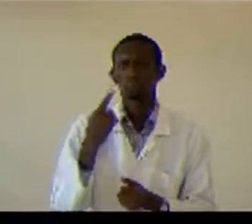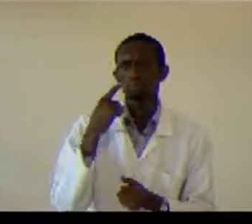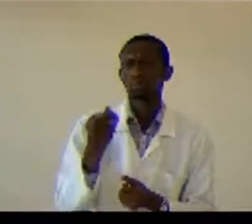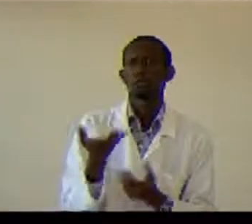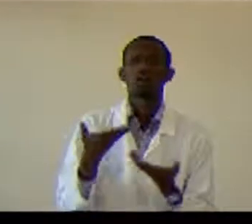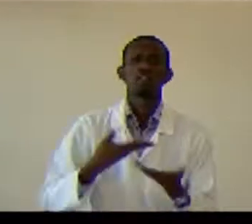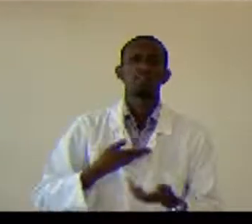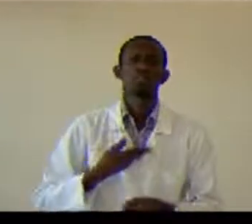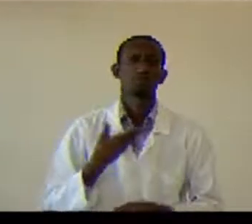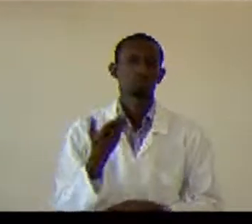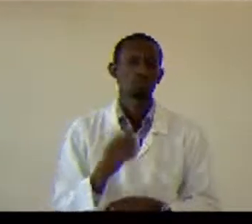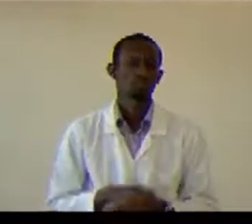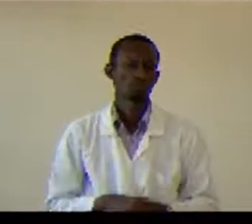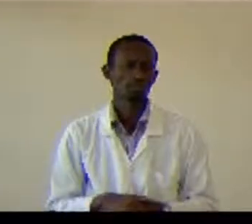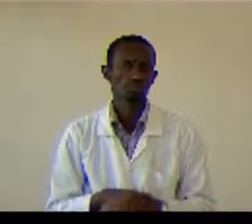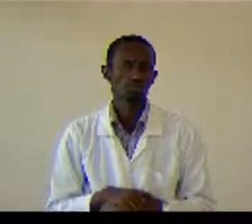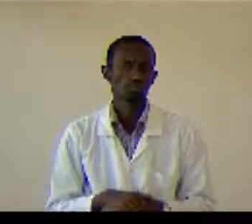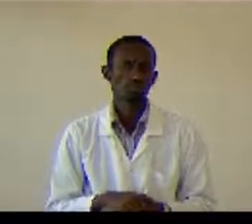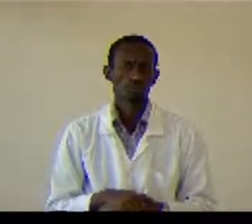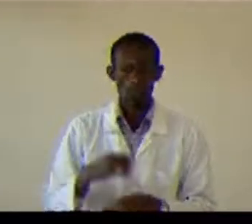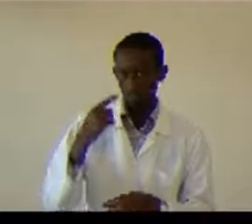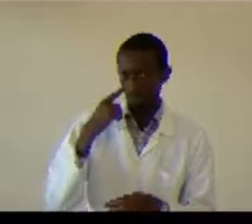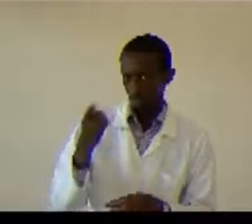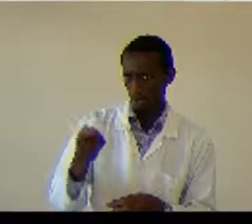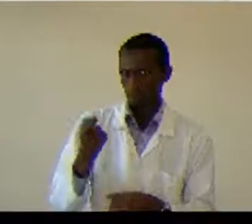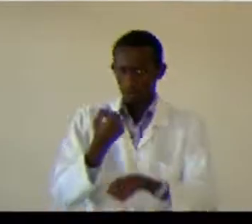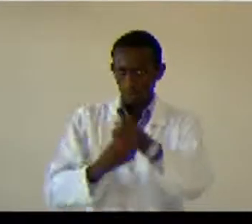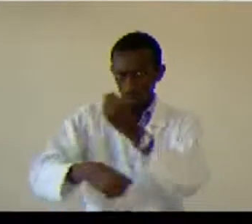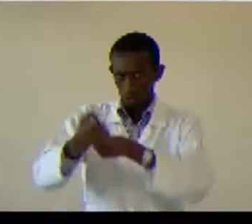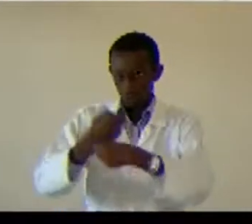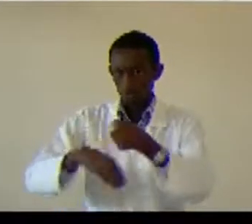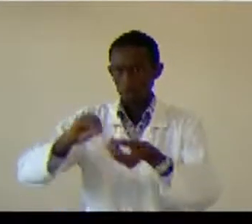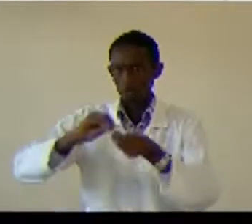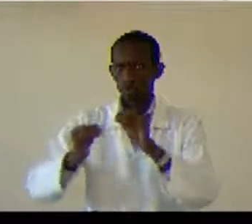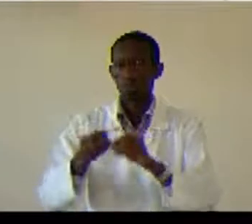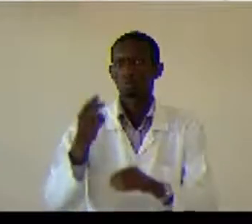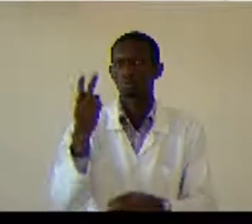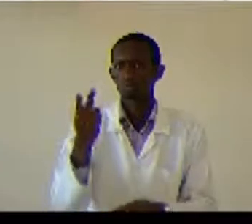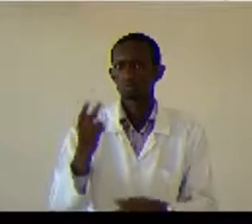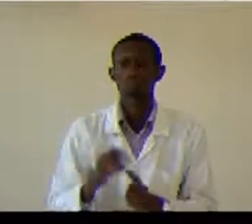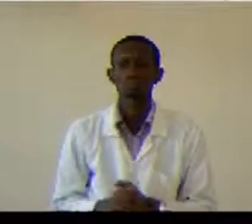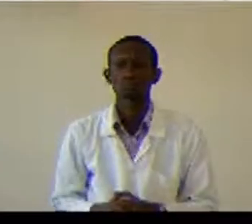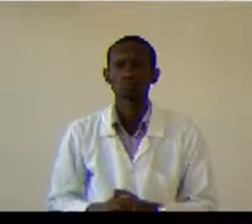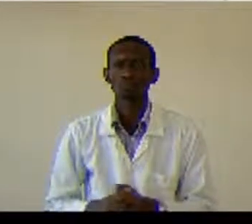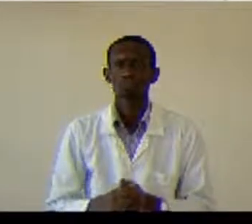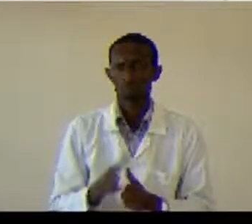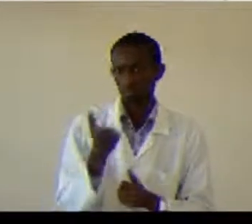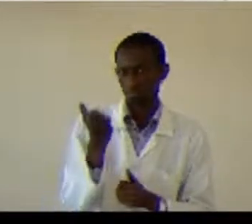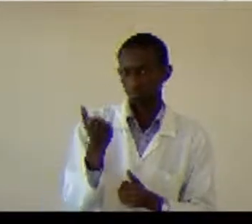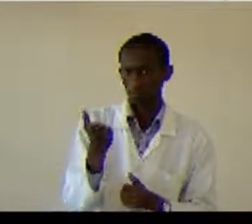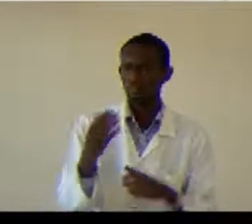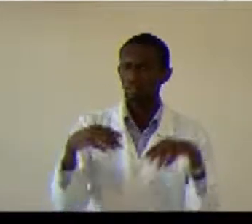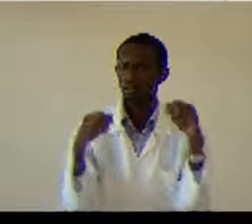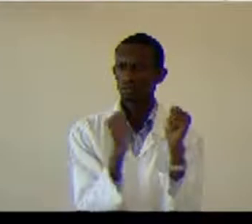there. Right. Let's go to activity number 2. A certain solid has a